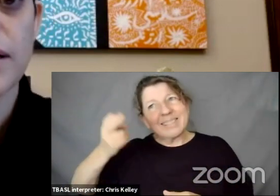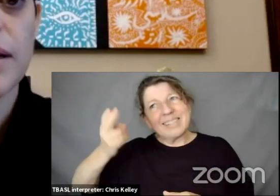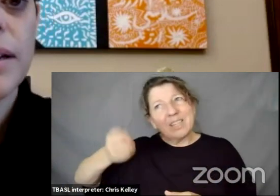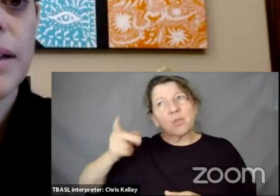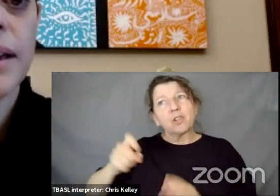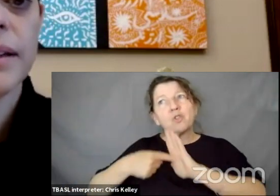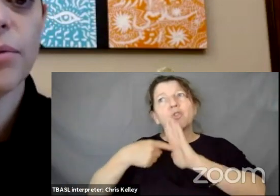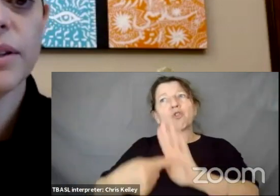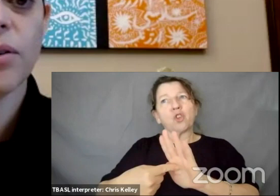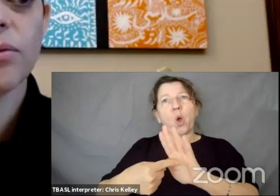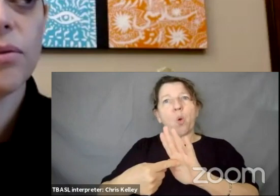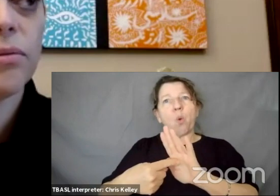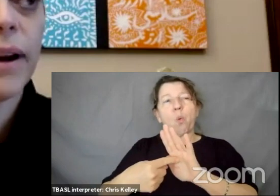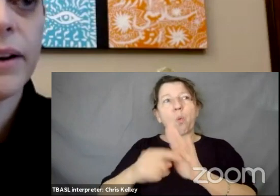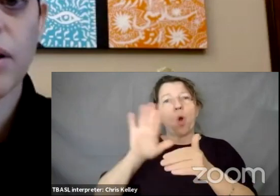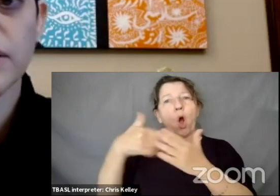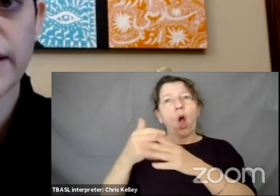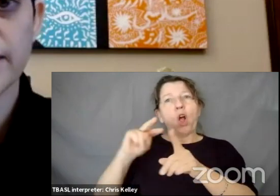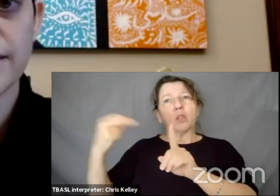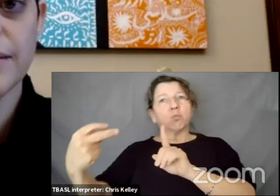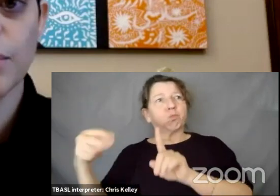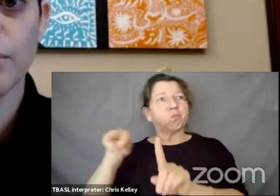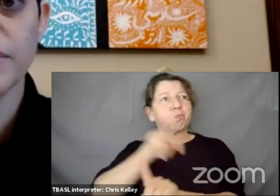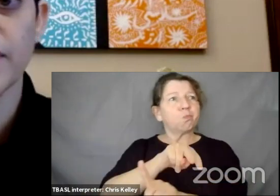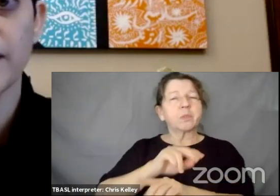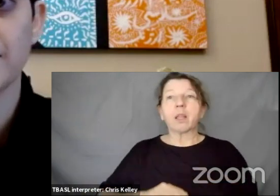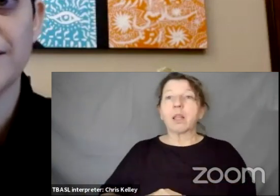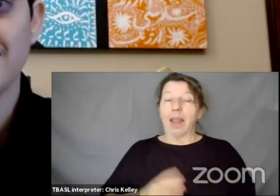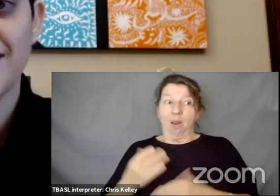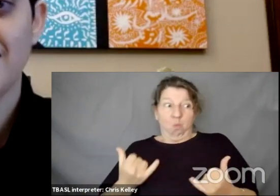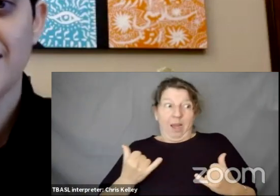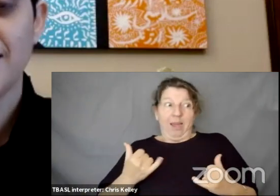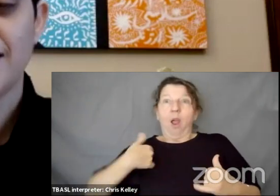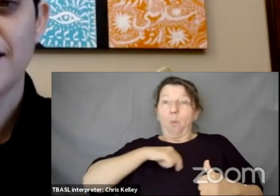history. And if we don't write all of it, what are we doing?